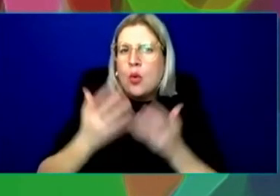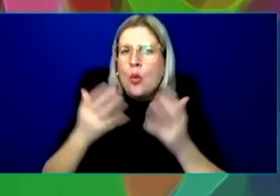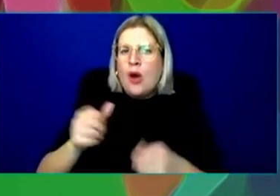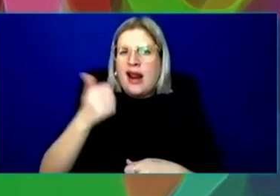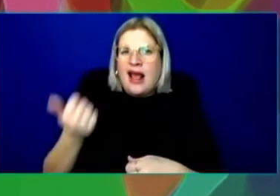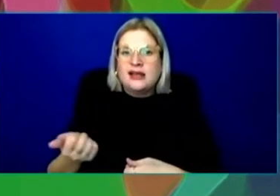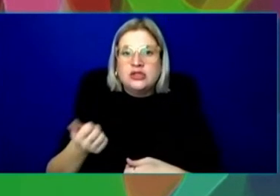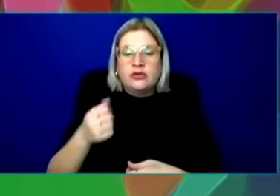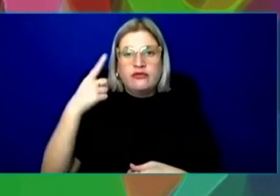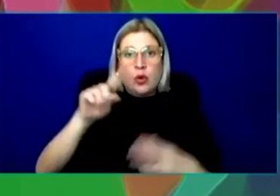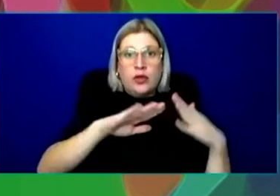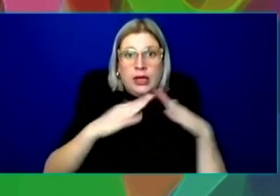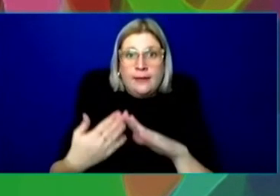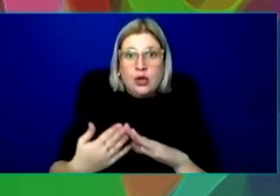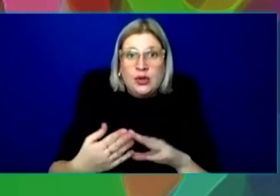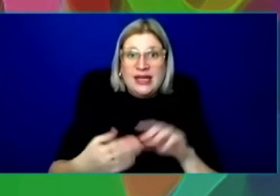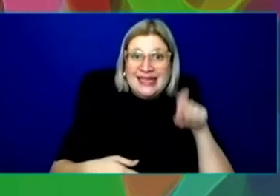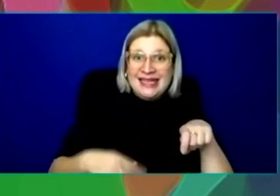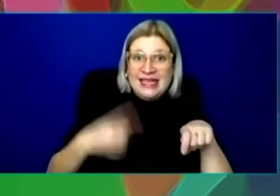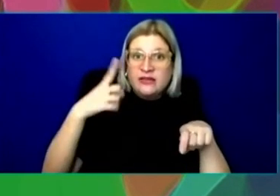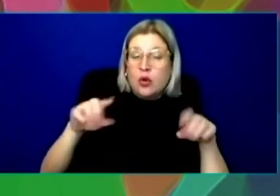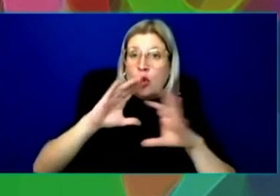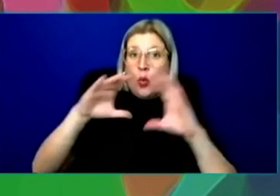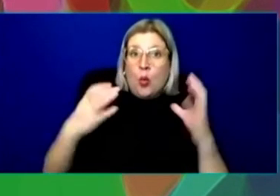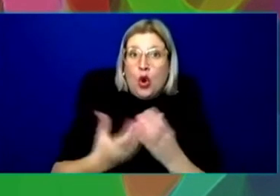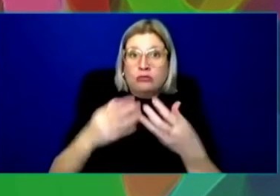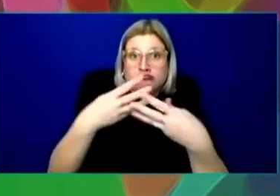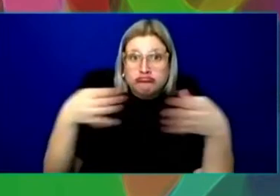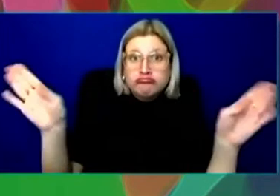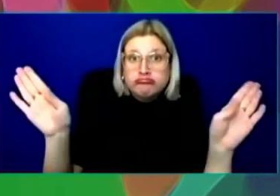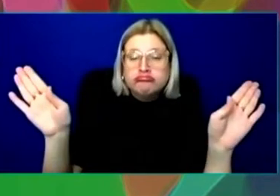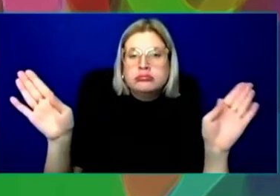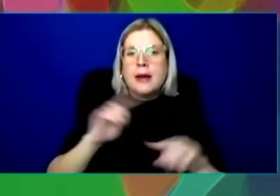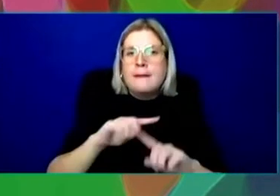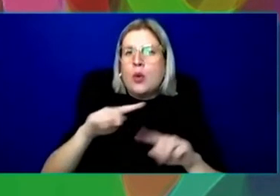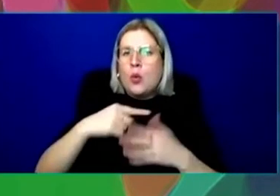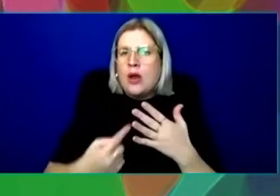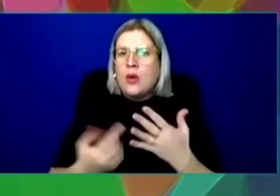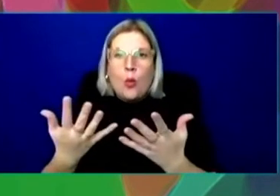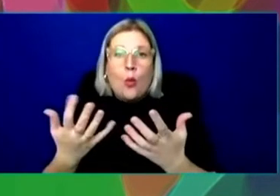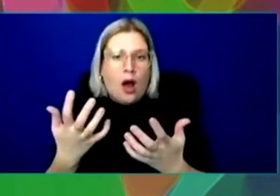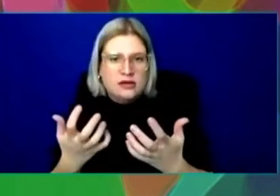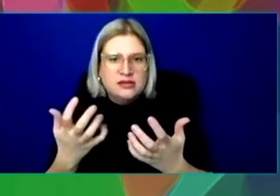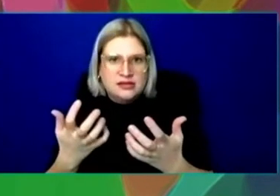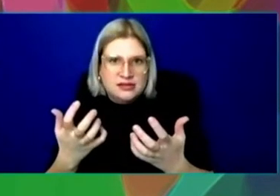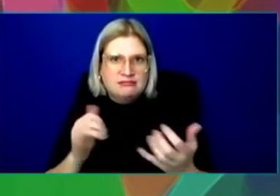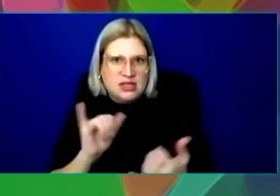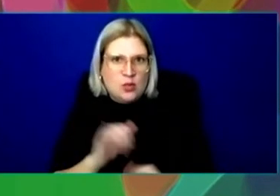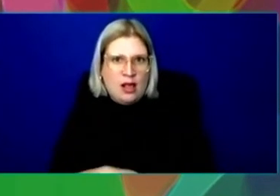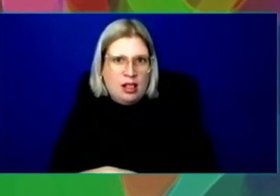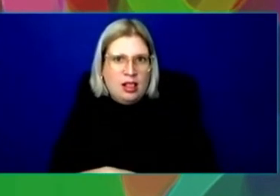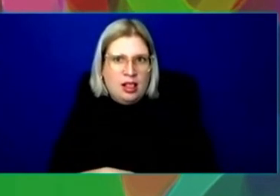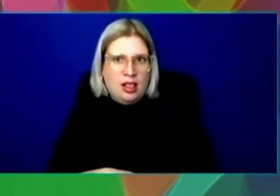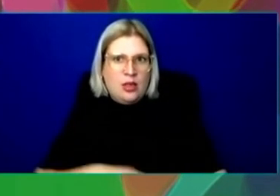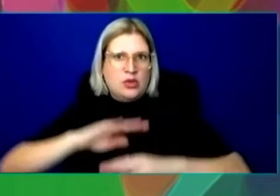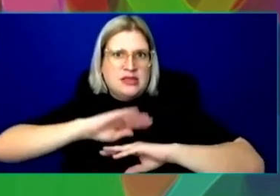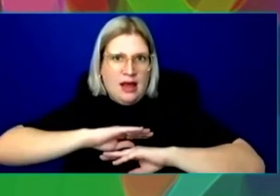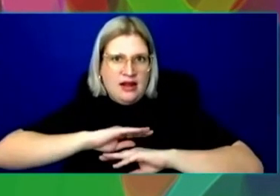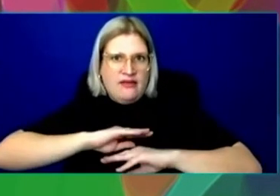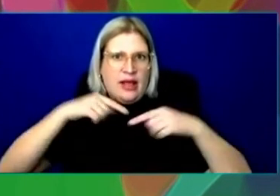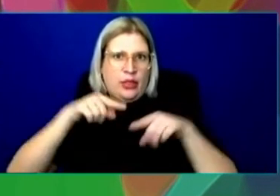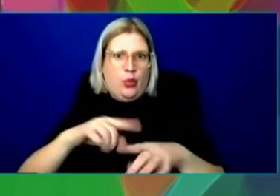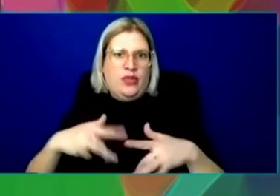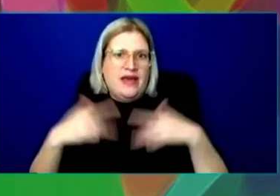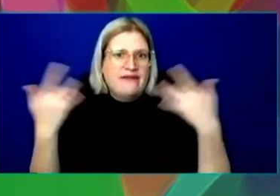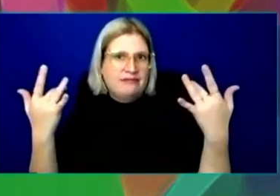our community specifically and for the world, but what wants were met through this event,